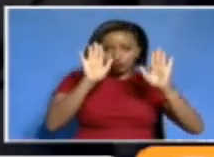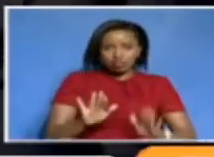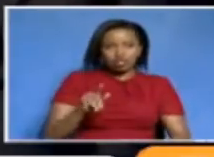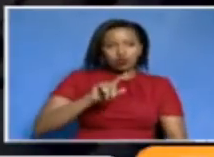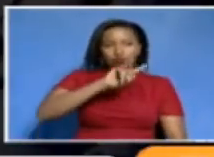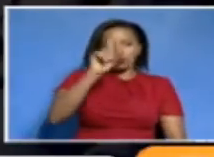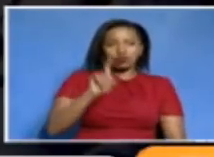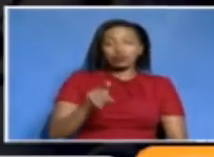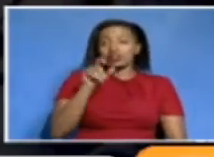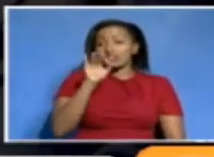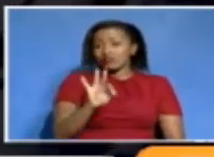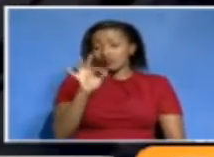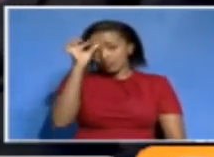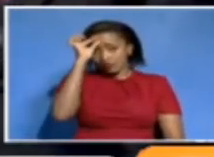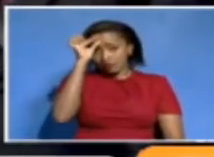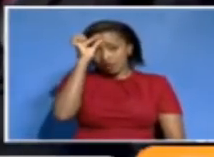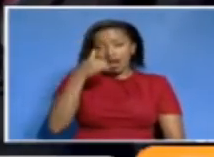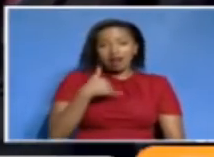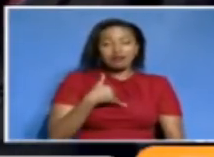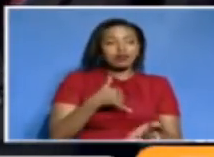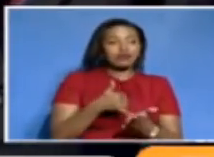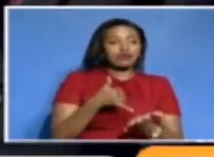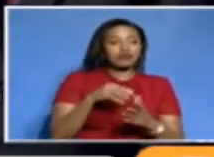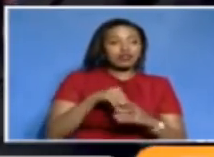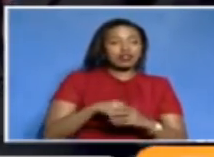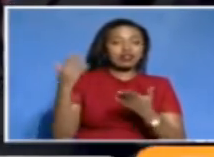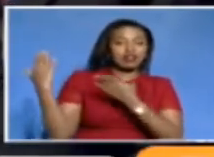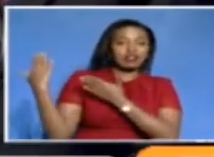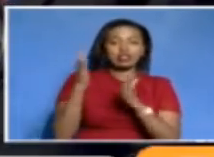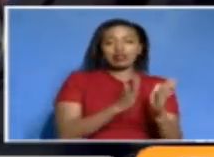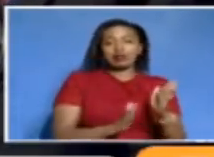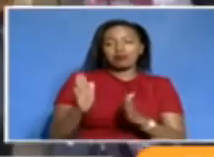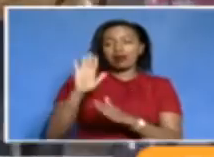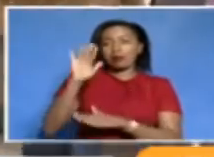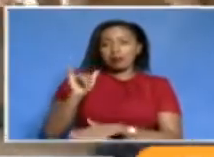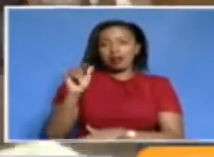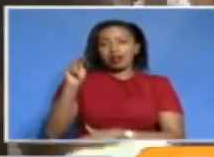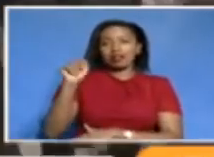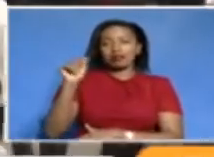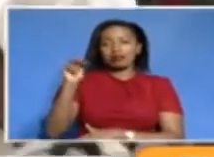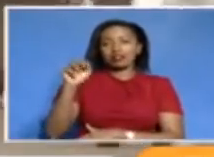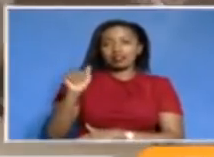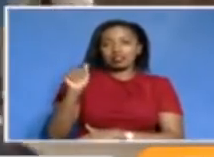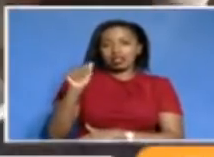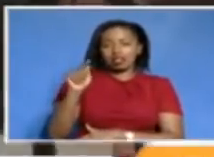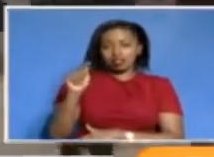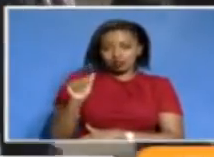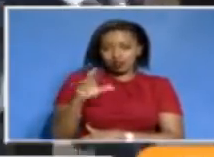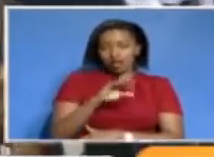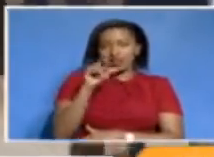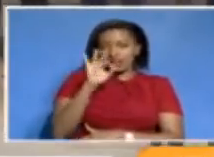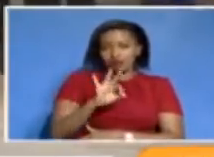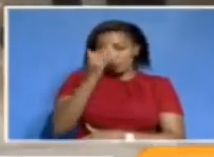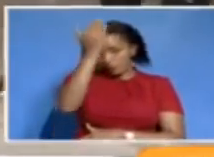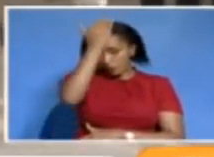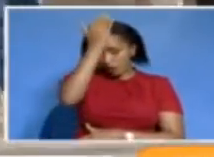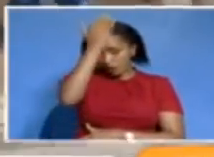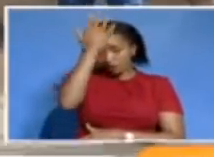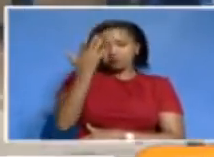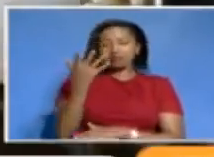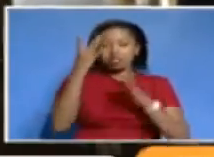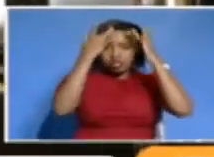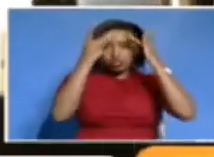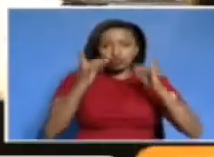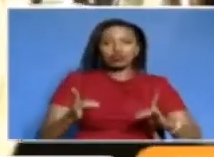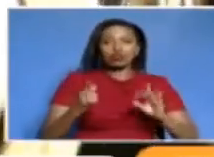whether the governor has been included in these decongestion plans by NAMATA and whether Monday's decision signaled power politics in